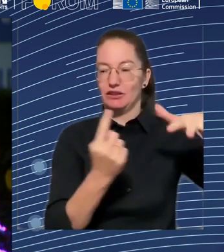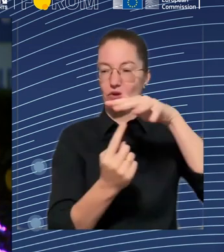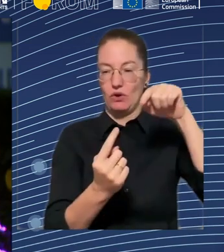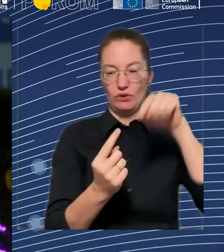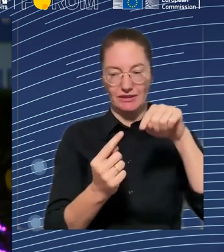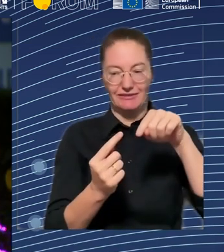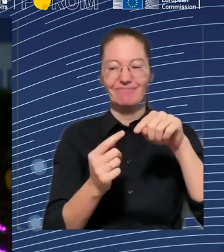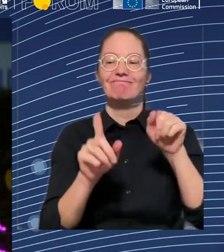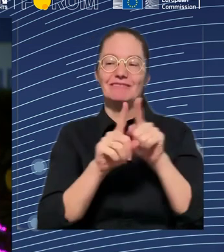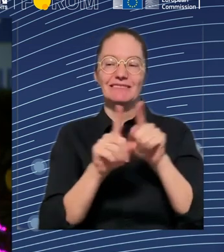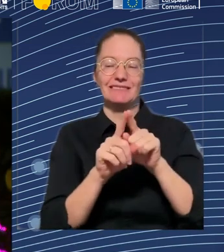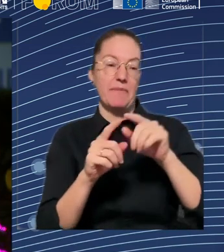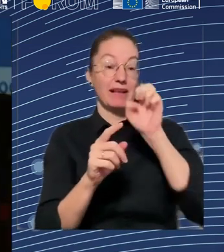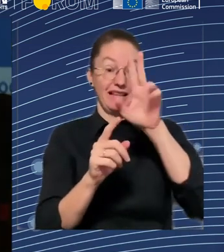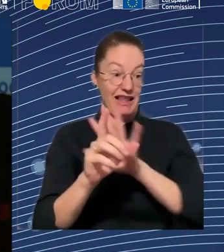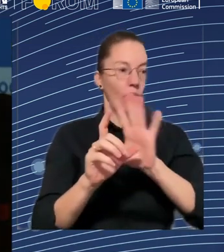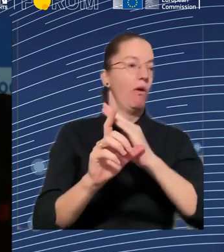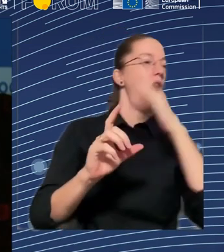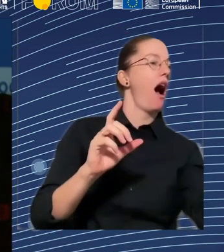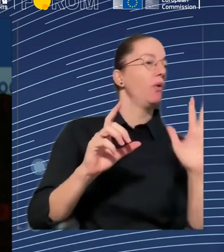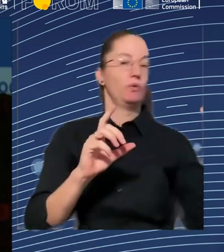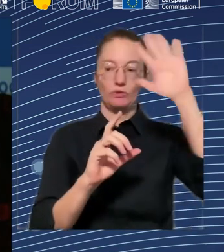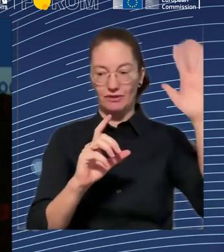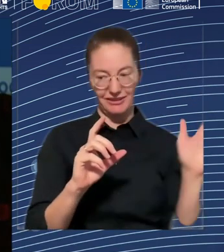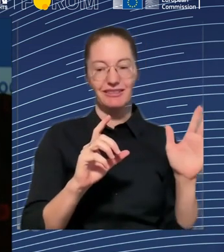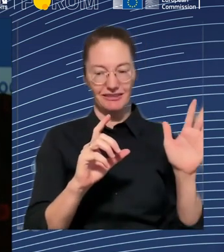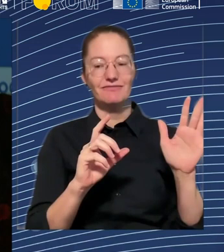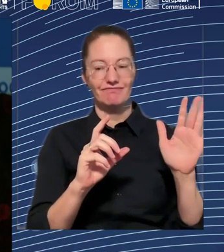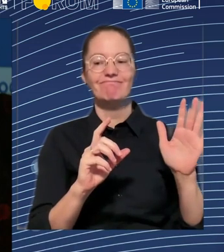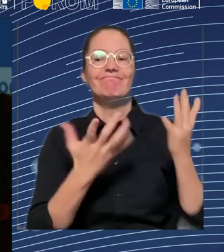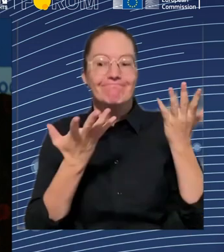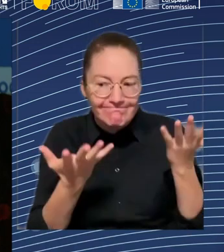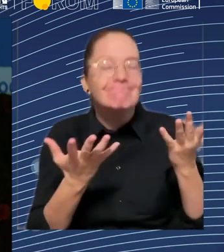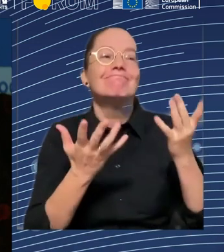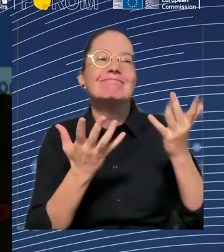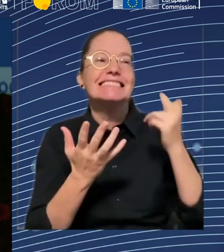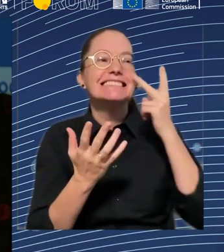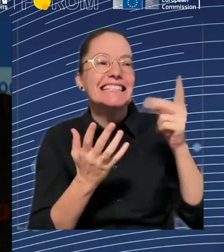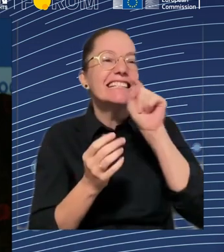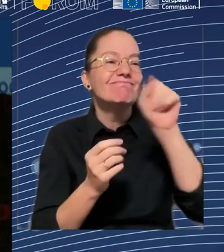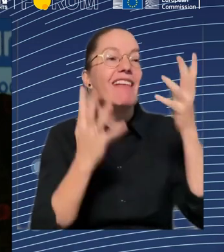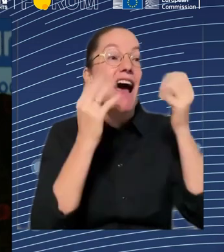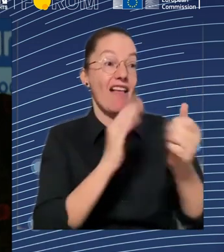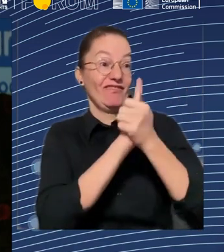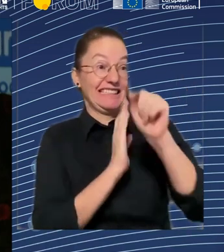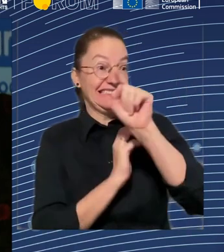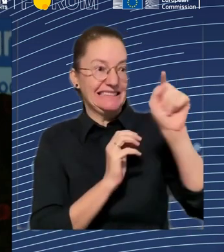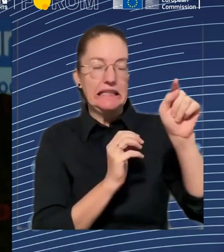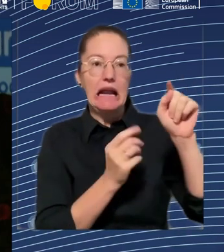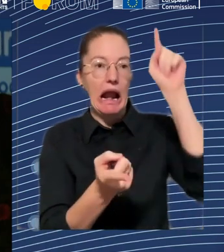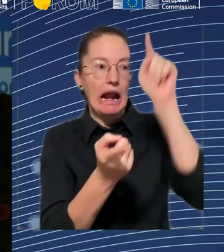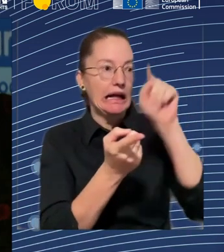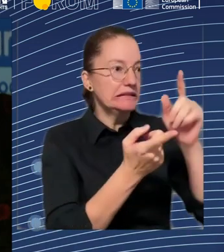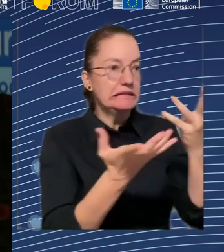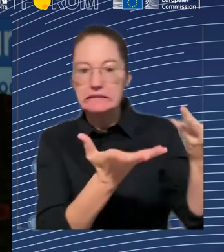are exciting careers for young men and women who want to work in these fields. So we need to give